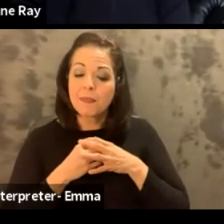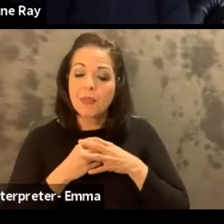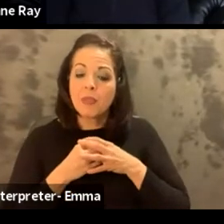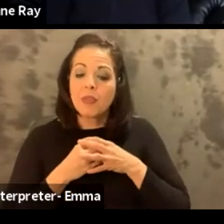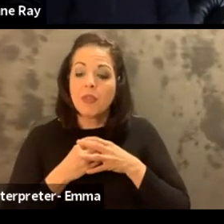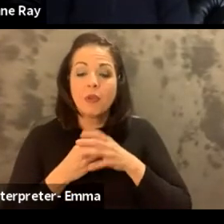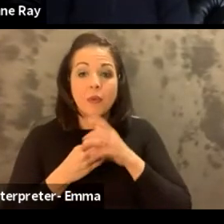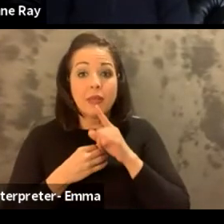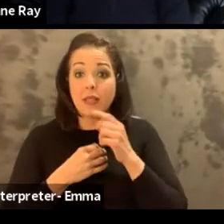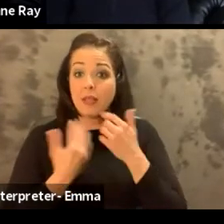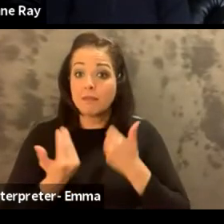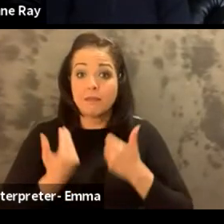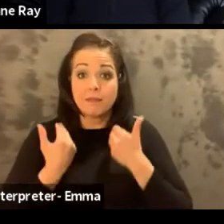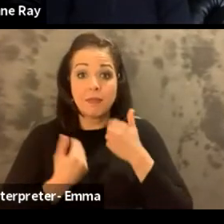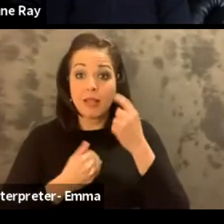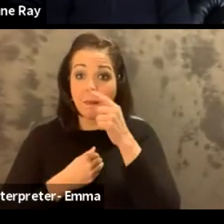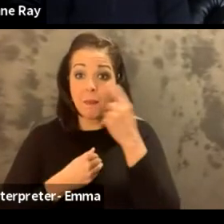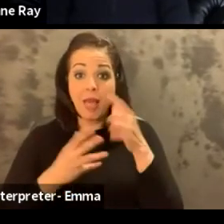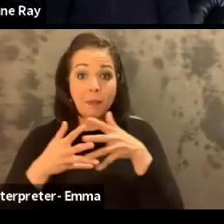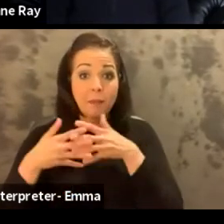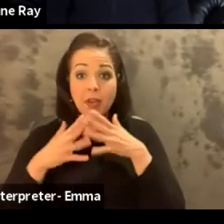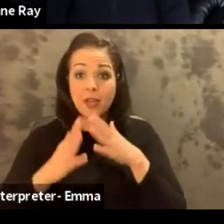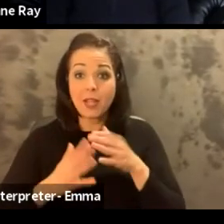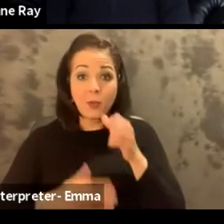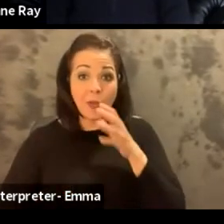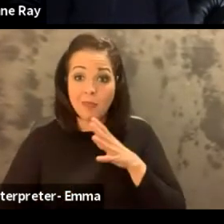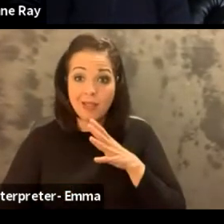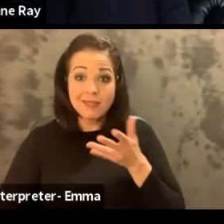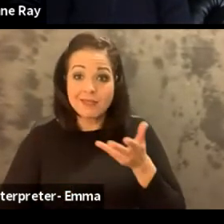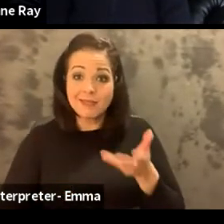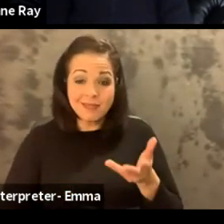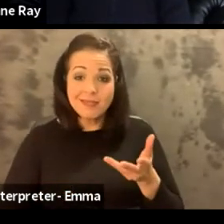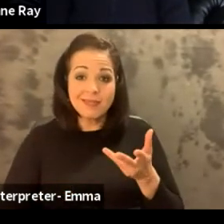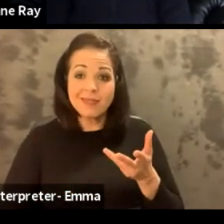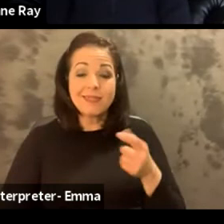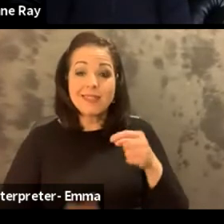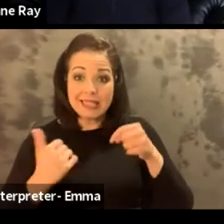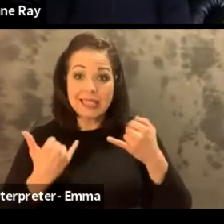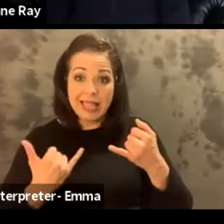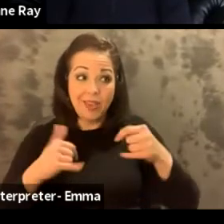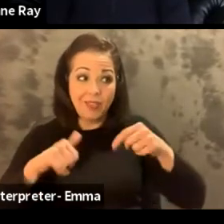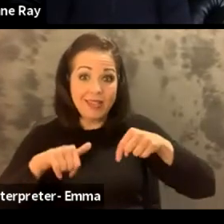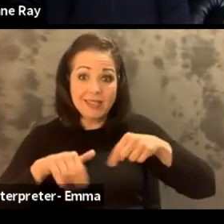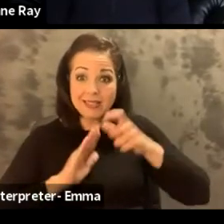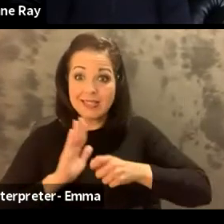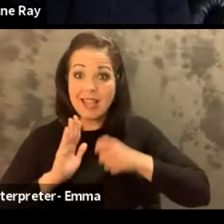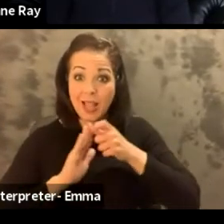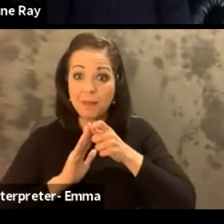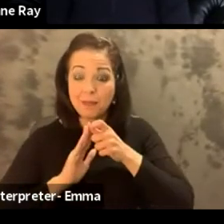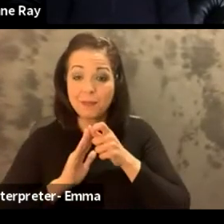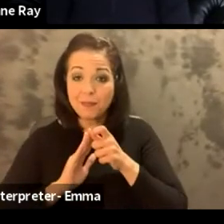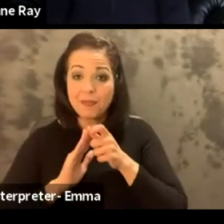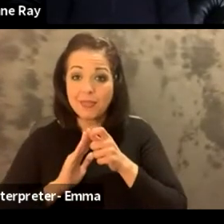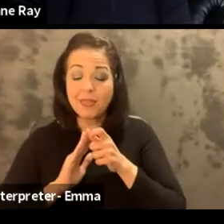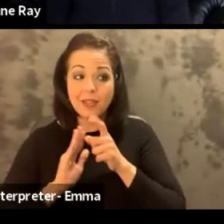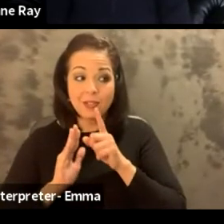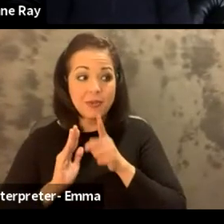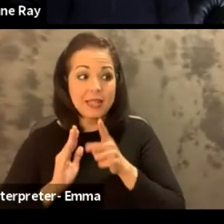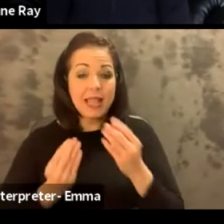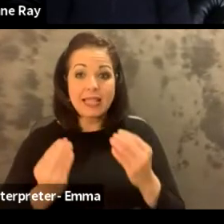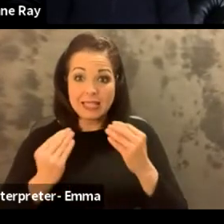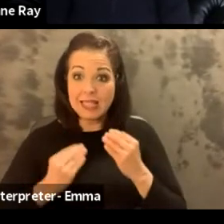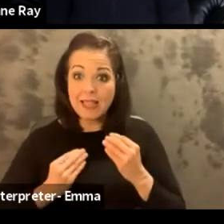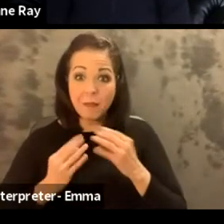being a Black American woman in this time and in this place, like, has given me a lot